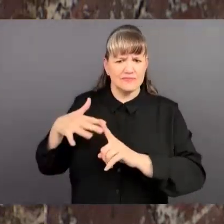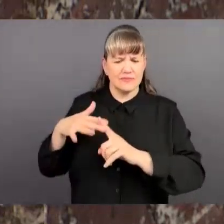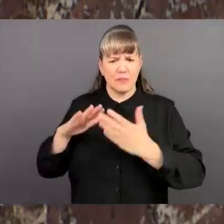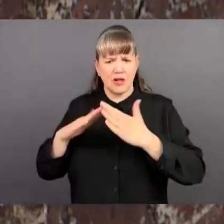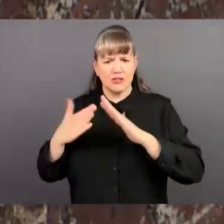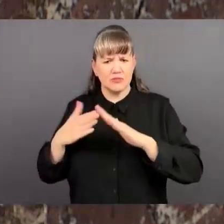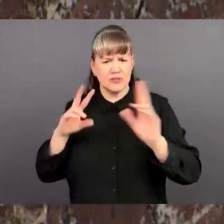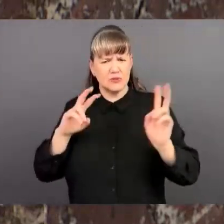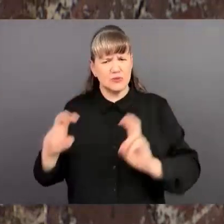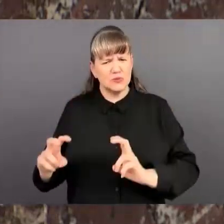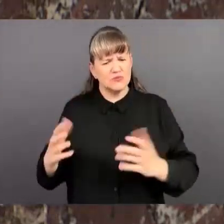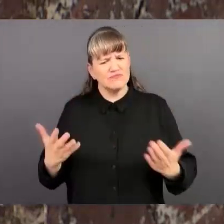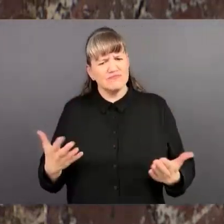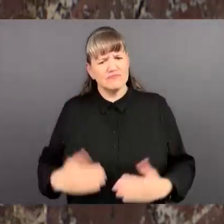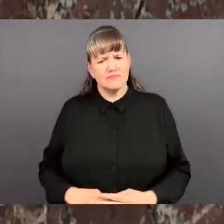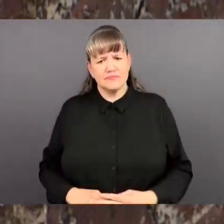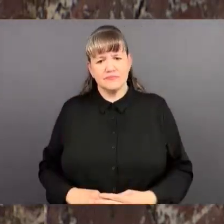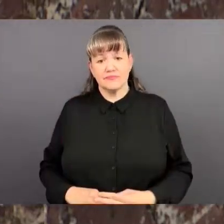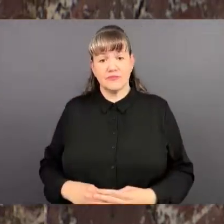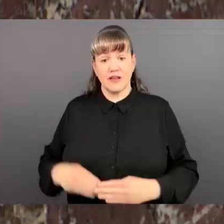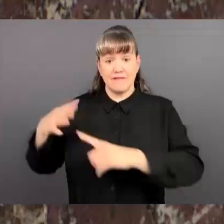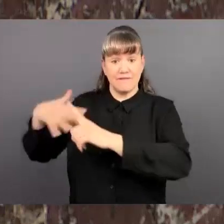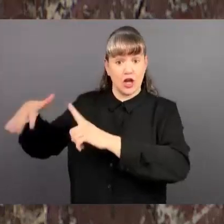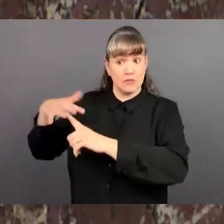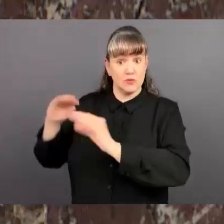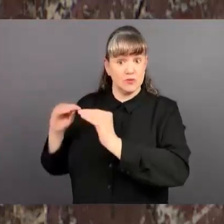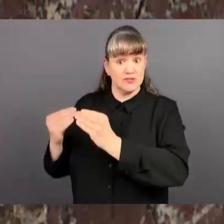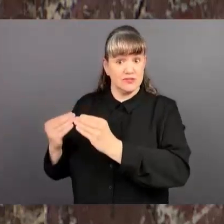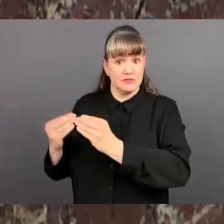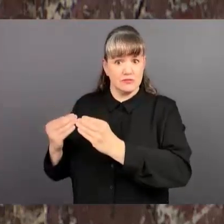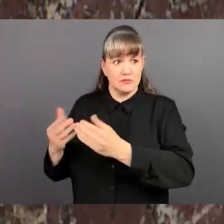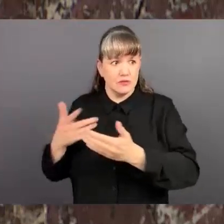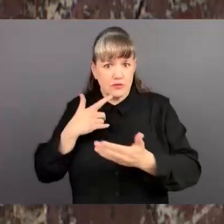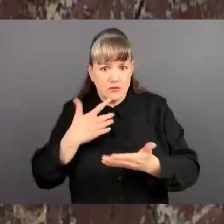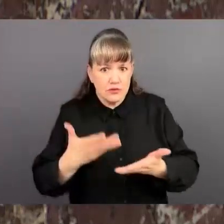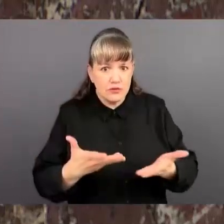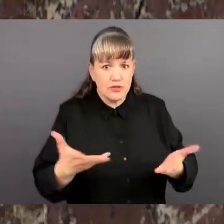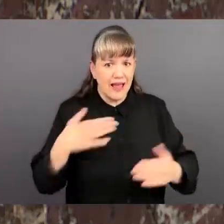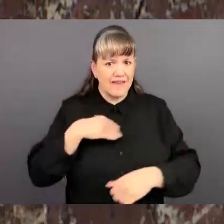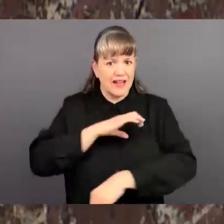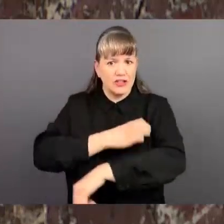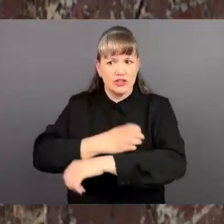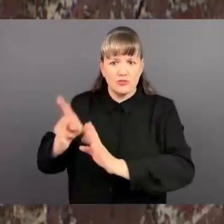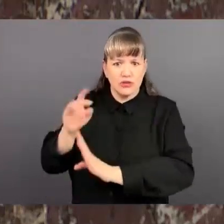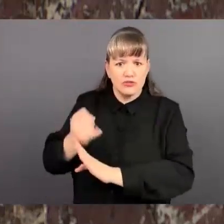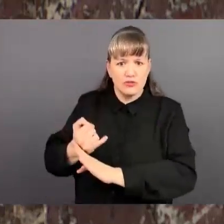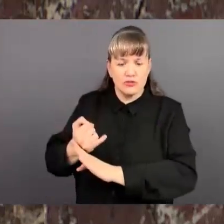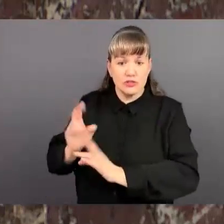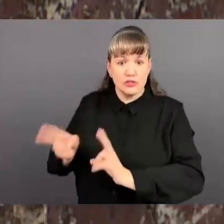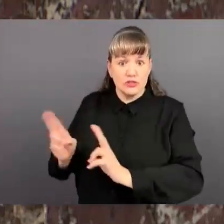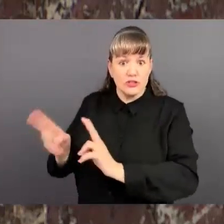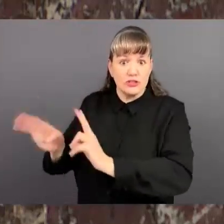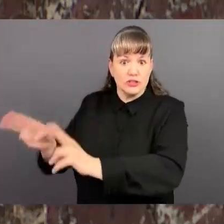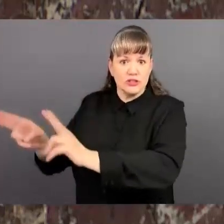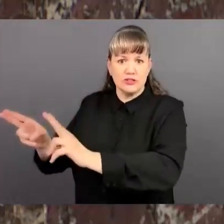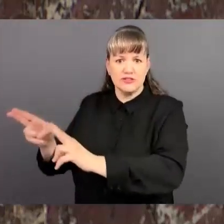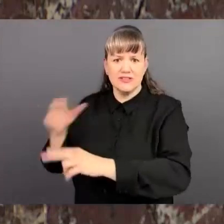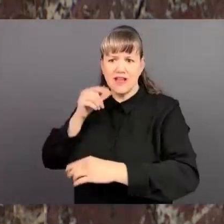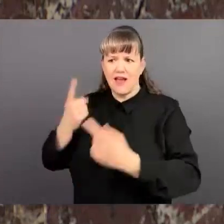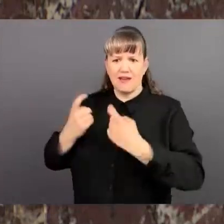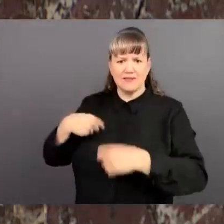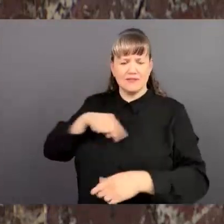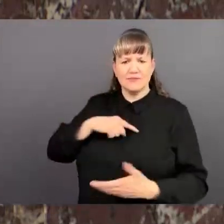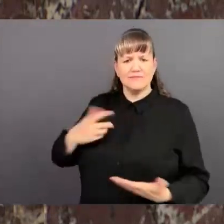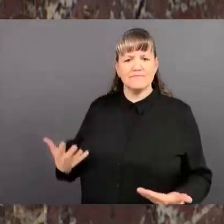fast-tracked energy projects. It would seem that the only voices this government cares to listen to are the ones that agree with them.